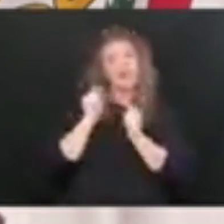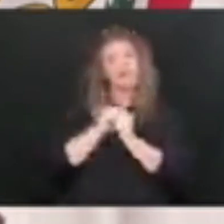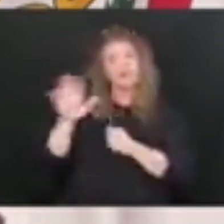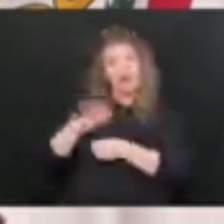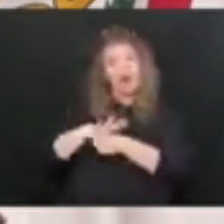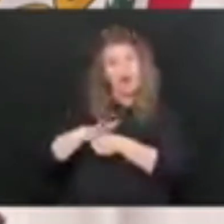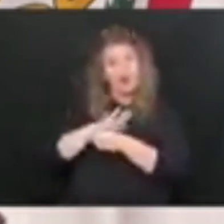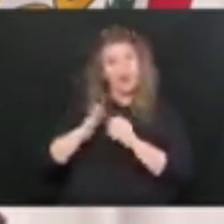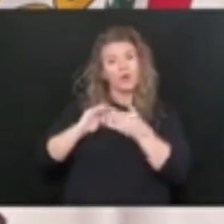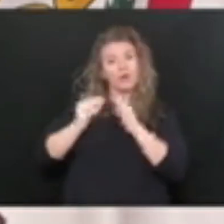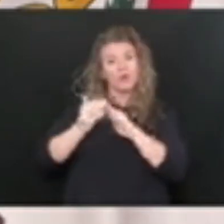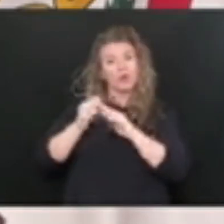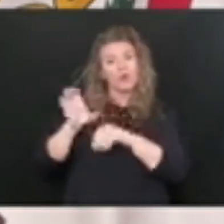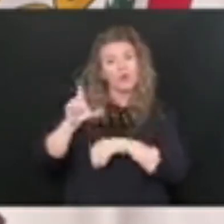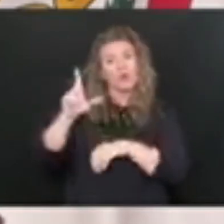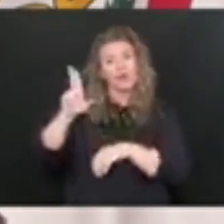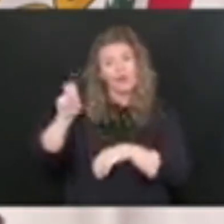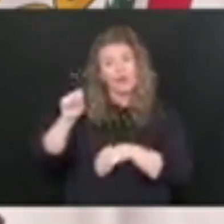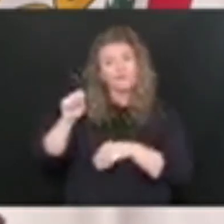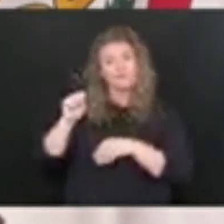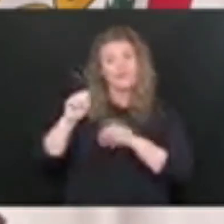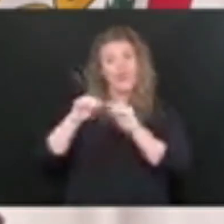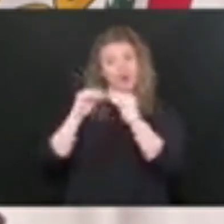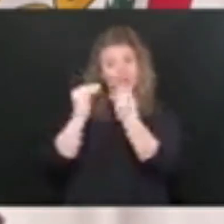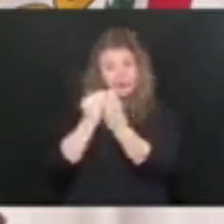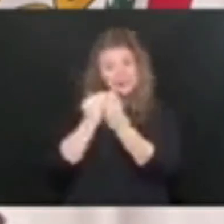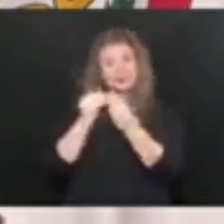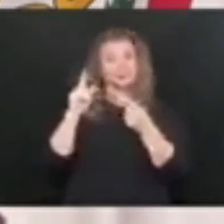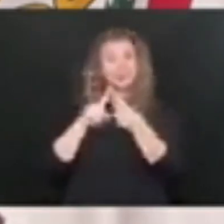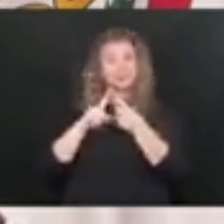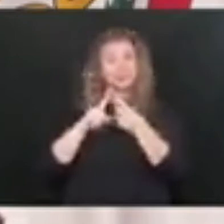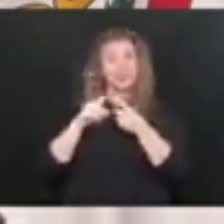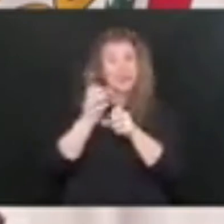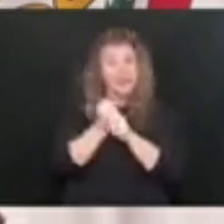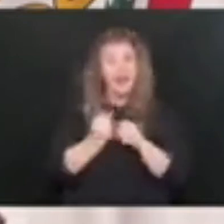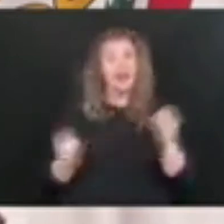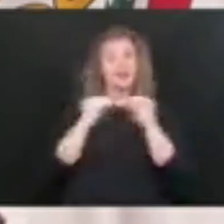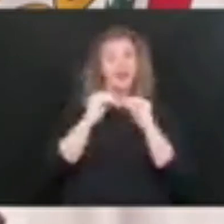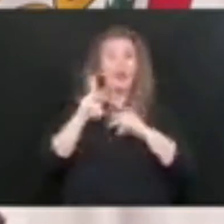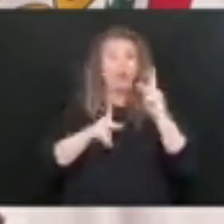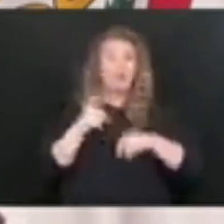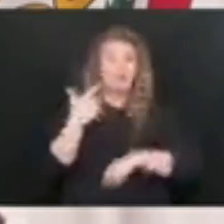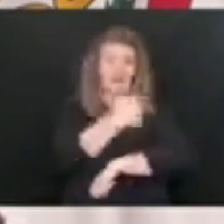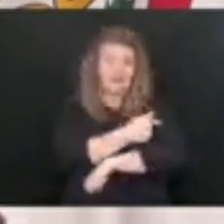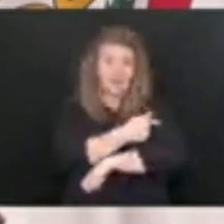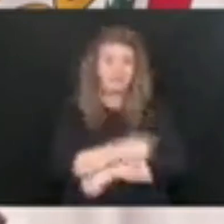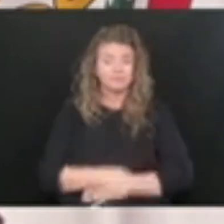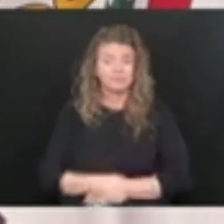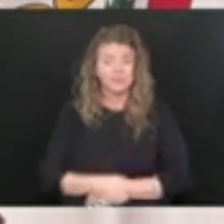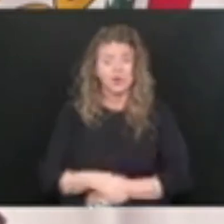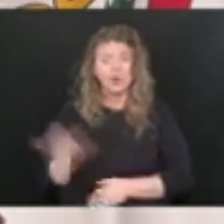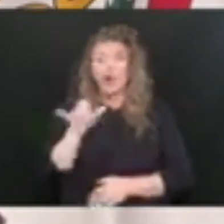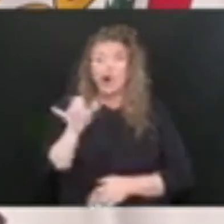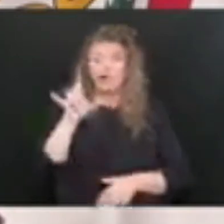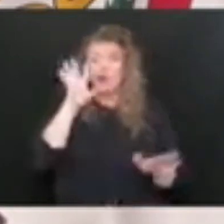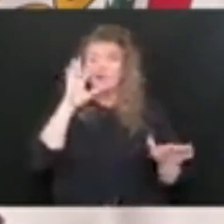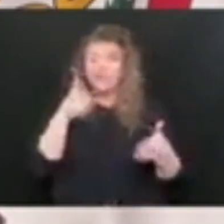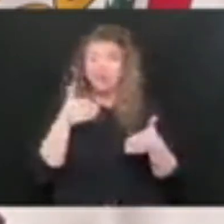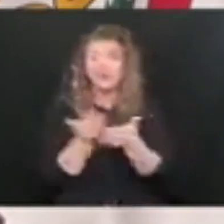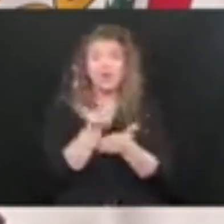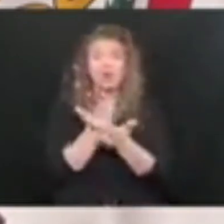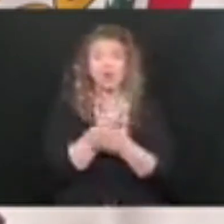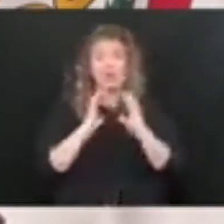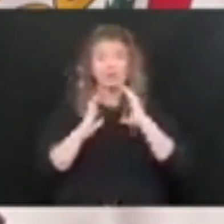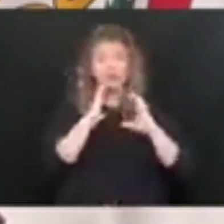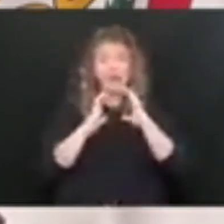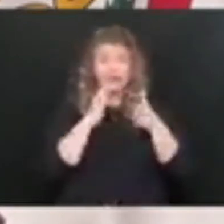community clubs and organizations to push vaccine messaging. We're also going to focus on a new